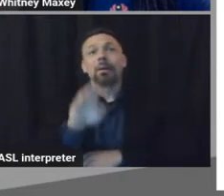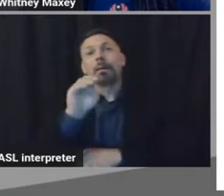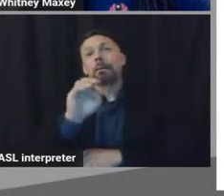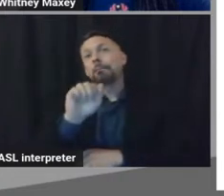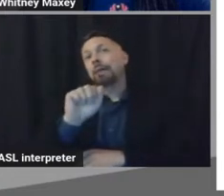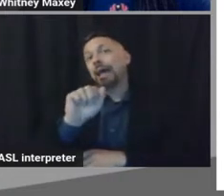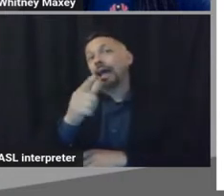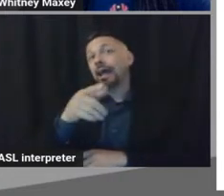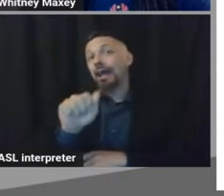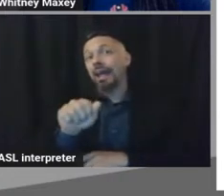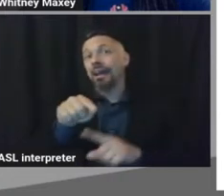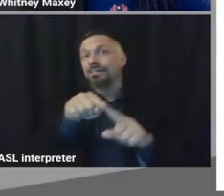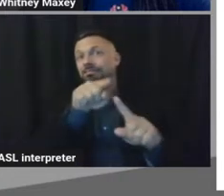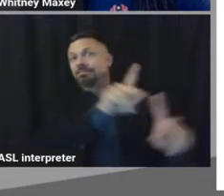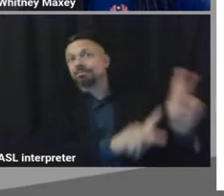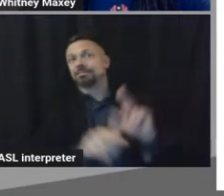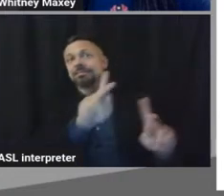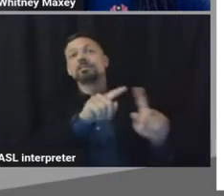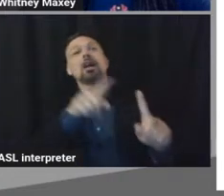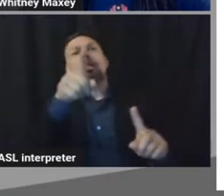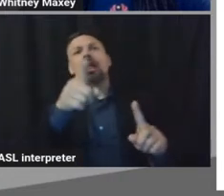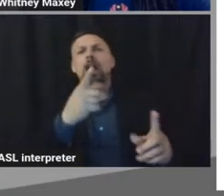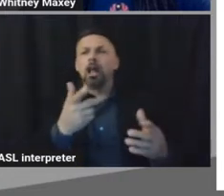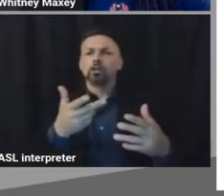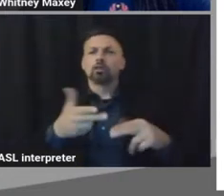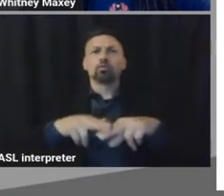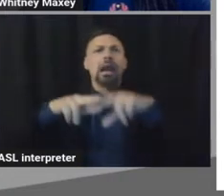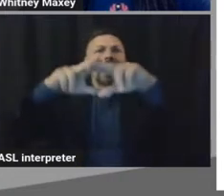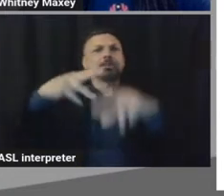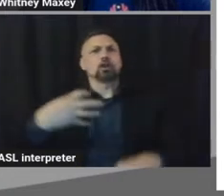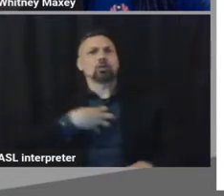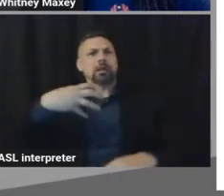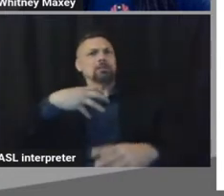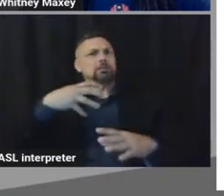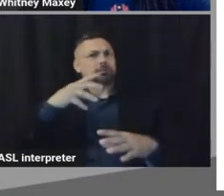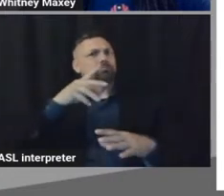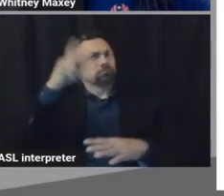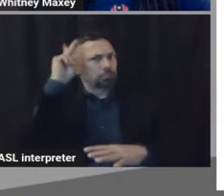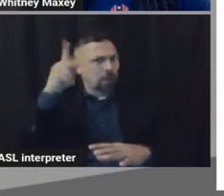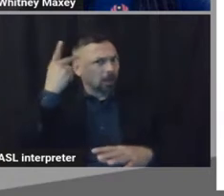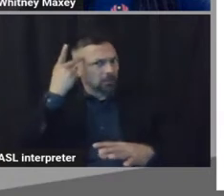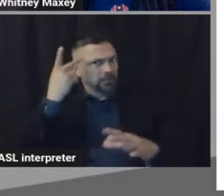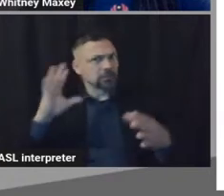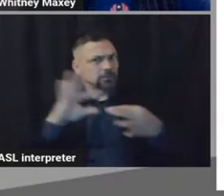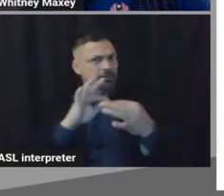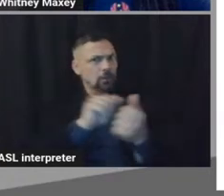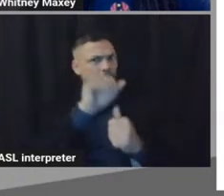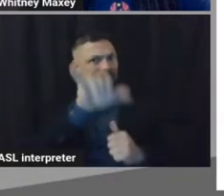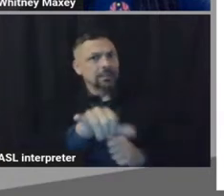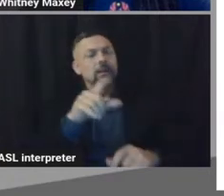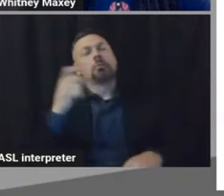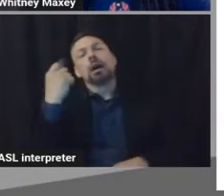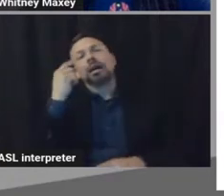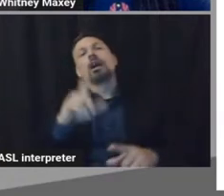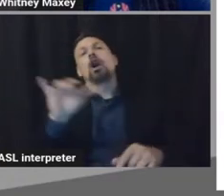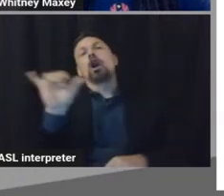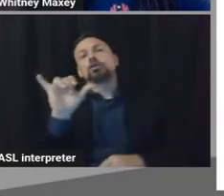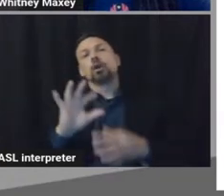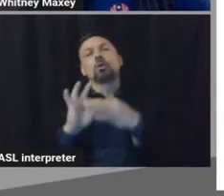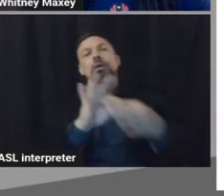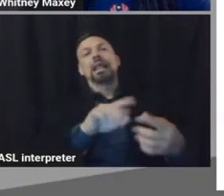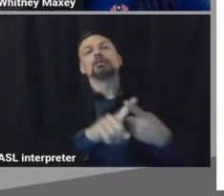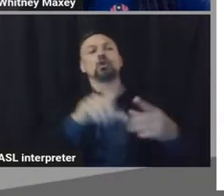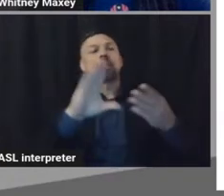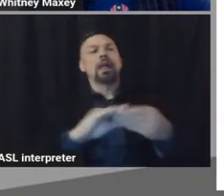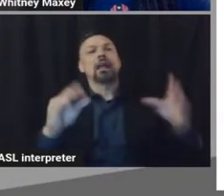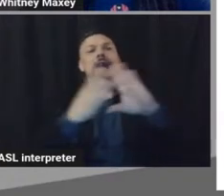answer. There's a rise in grievance politics that goes along with this, which is also related to a narrative that white men are